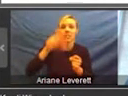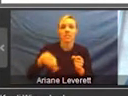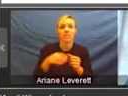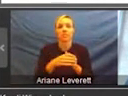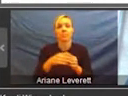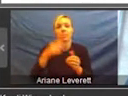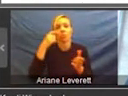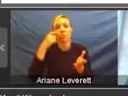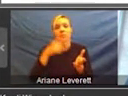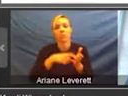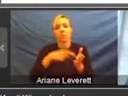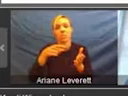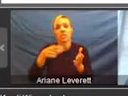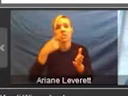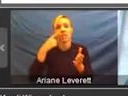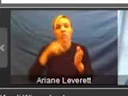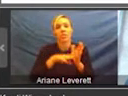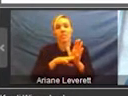often